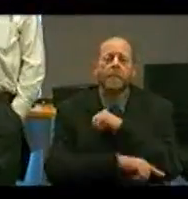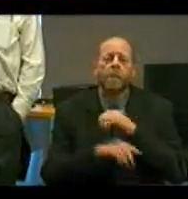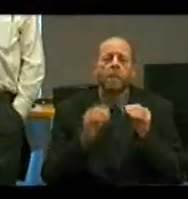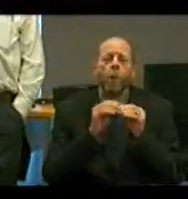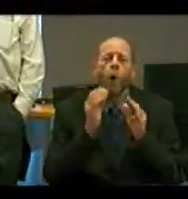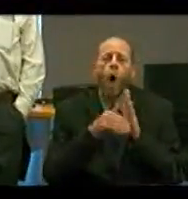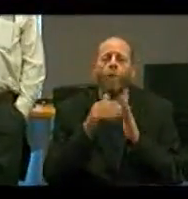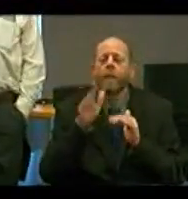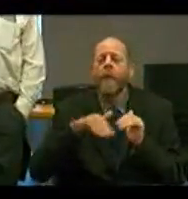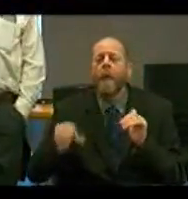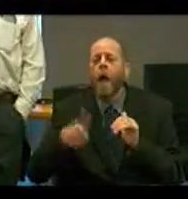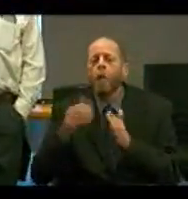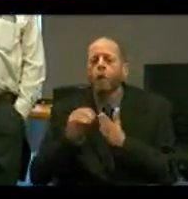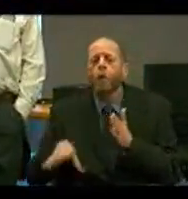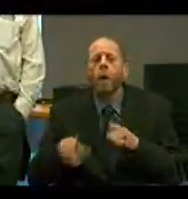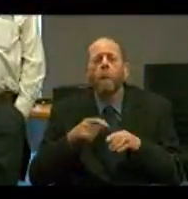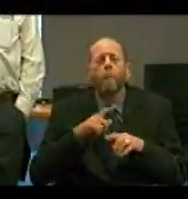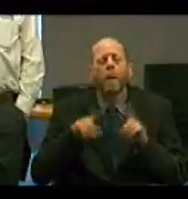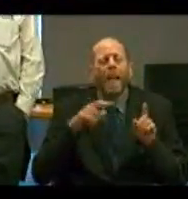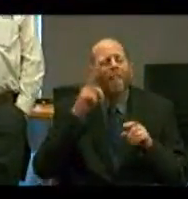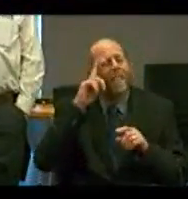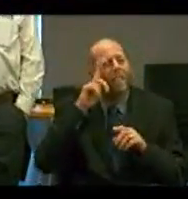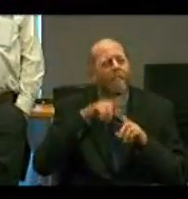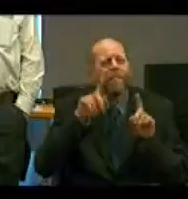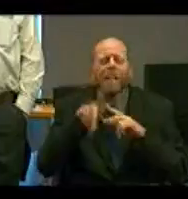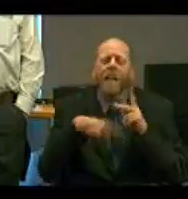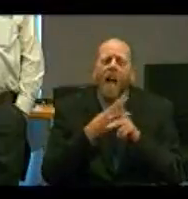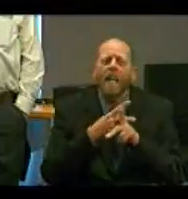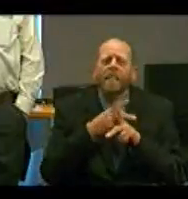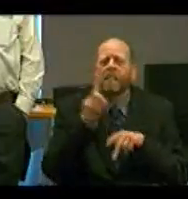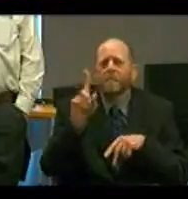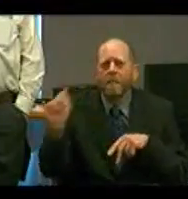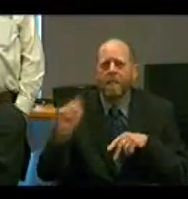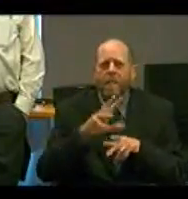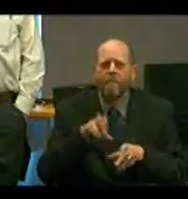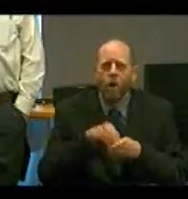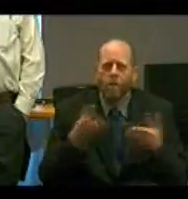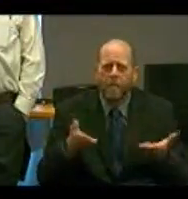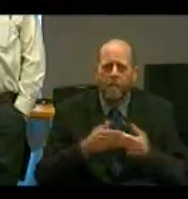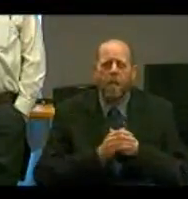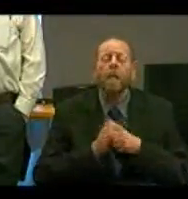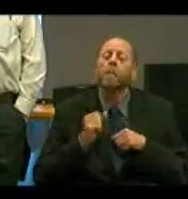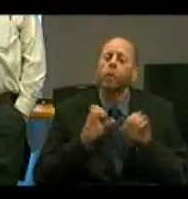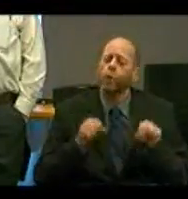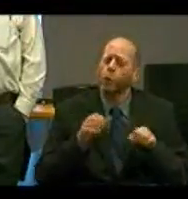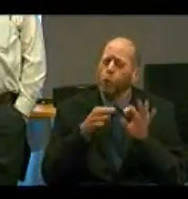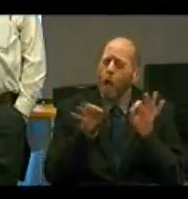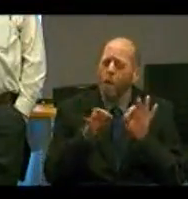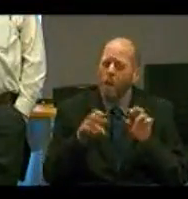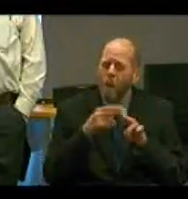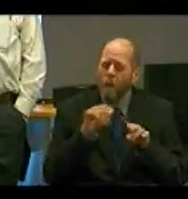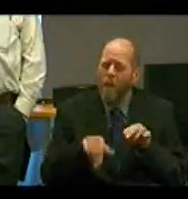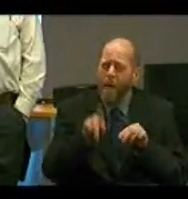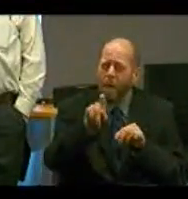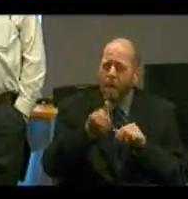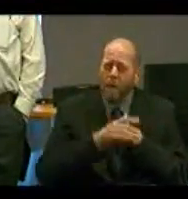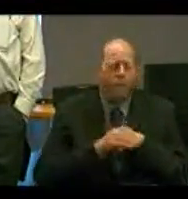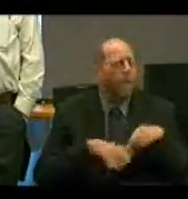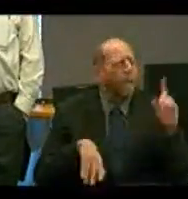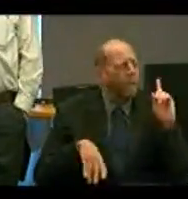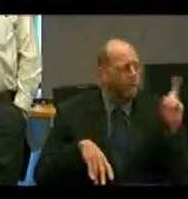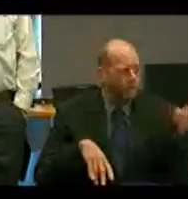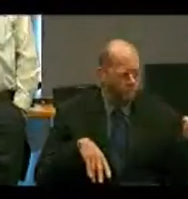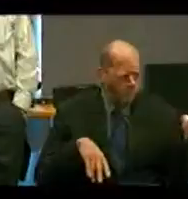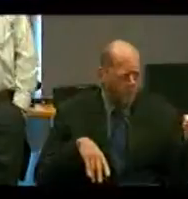often than other students. But I think there's actually different kinds of disability involved here. So could you comment on that?